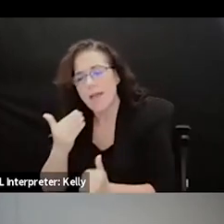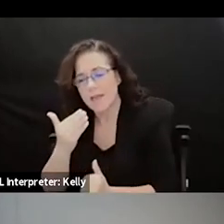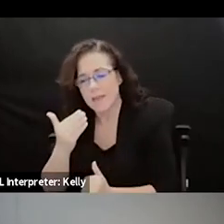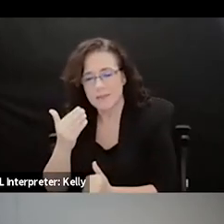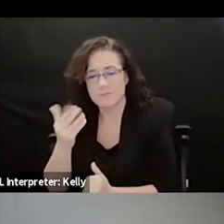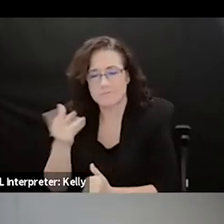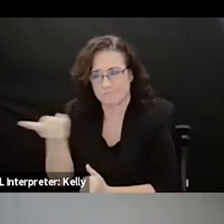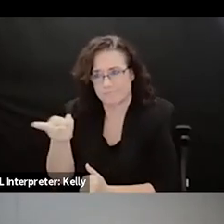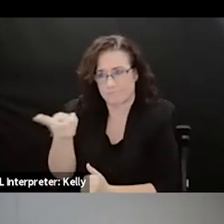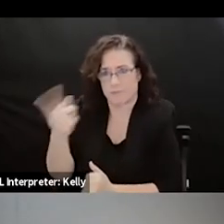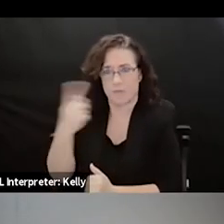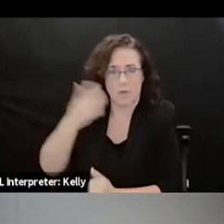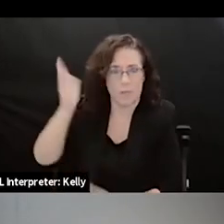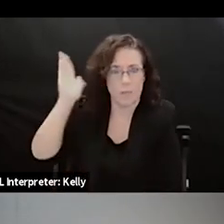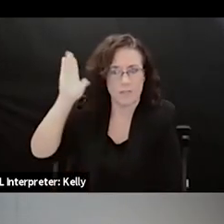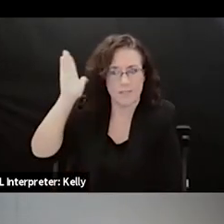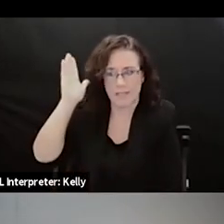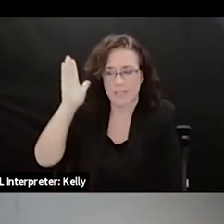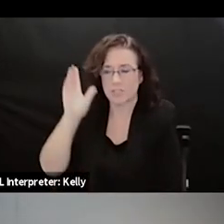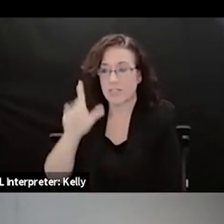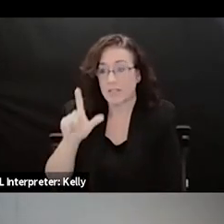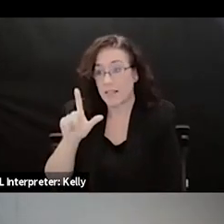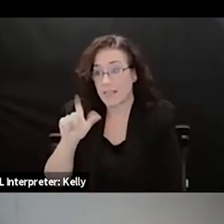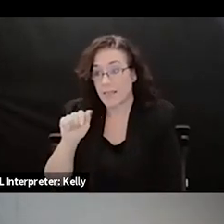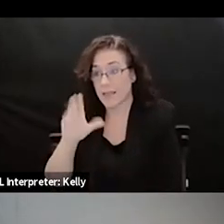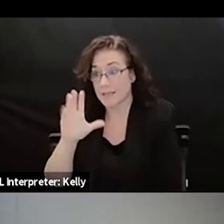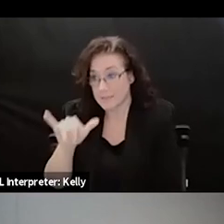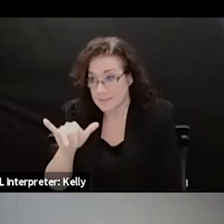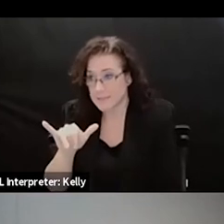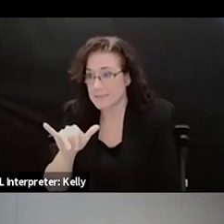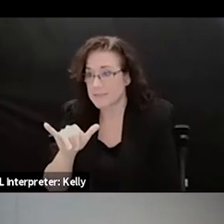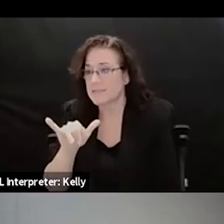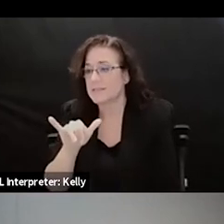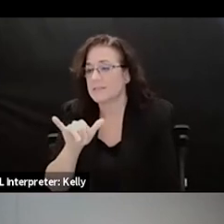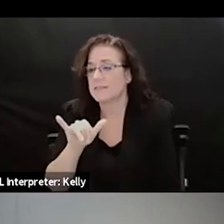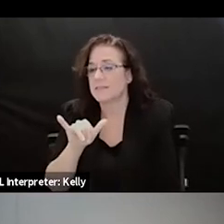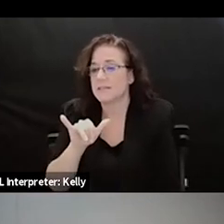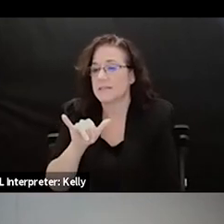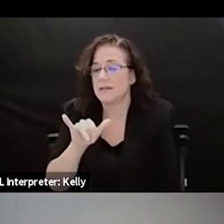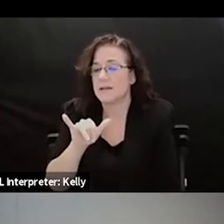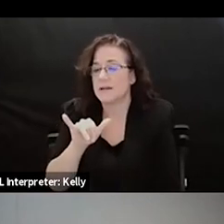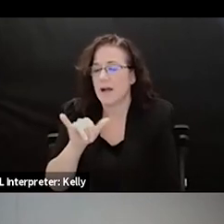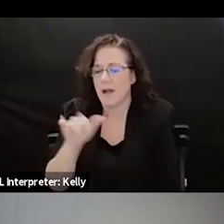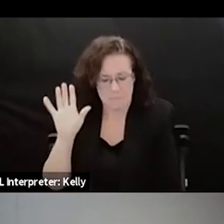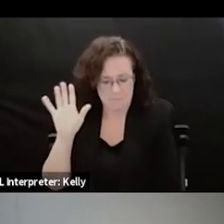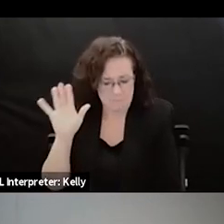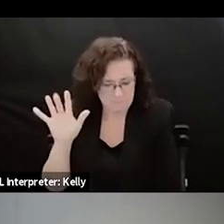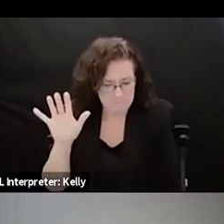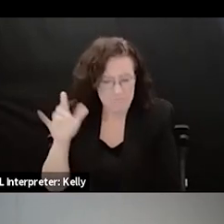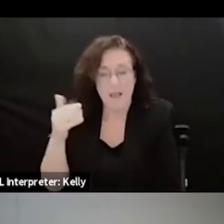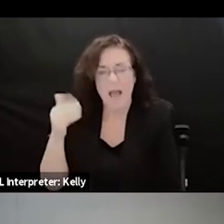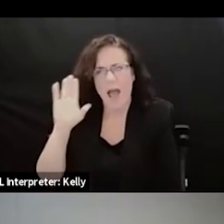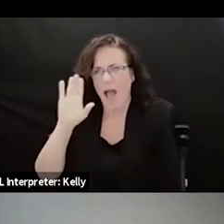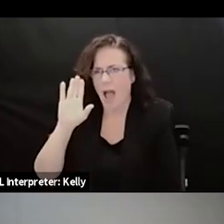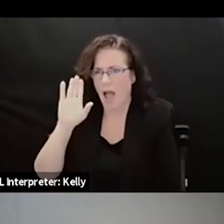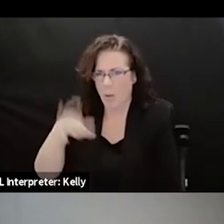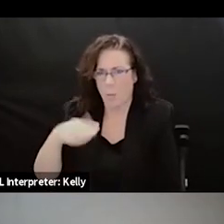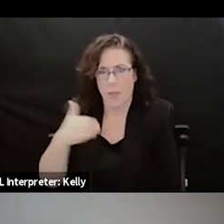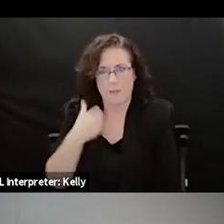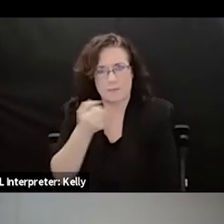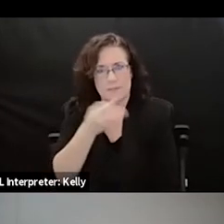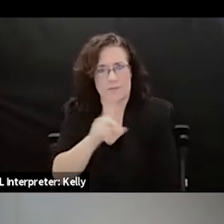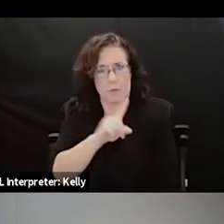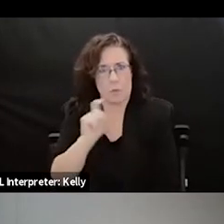presentation i i think it was very very clear and i'm sure we have a few questions but thank goodness it was a very clear